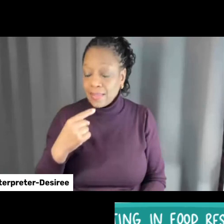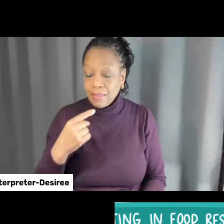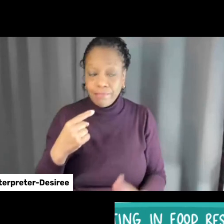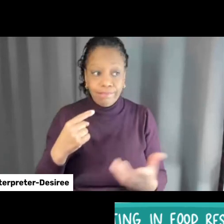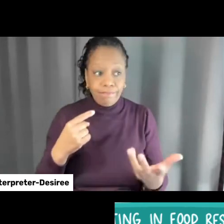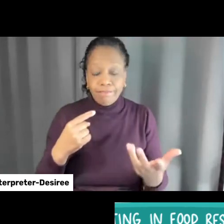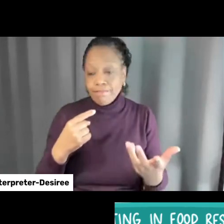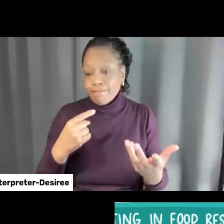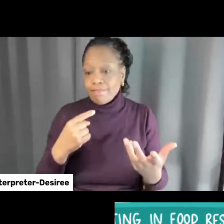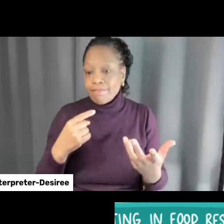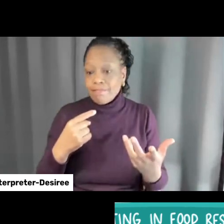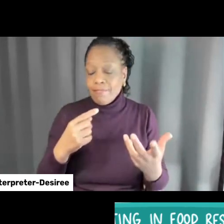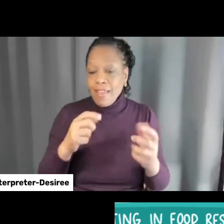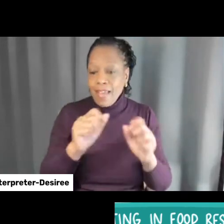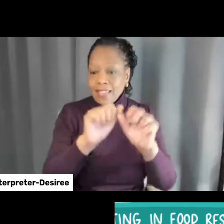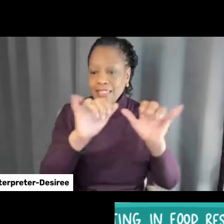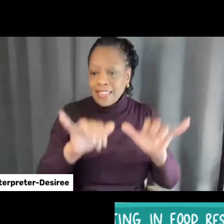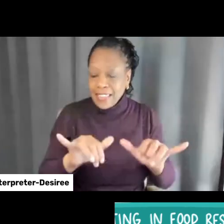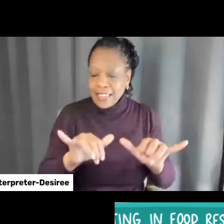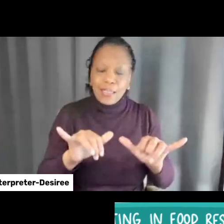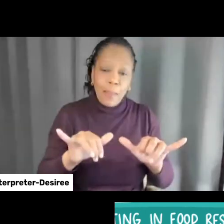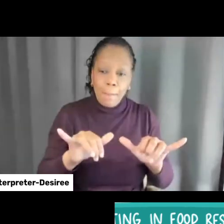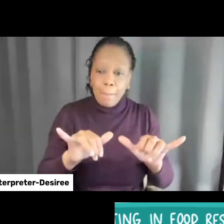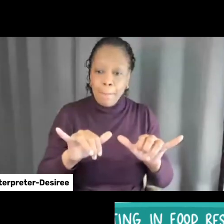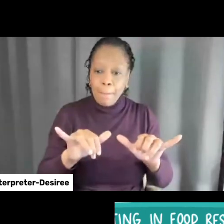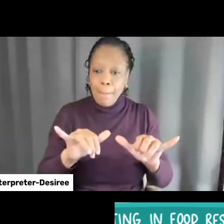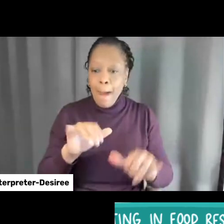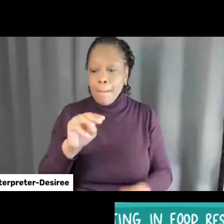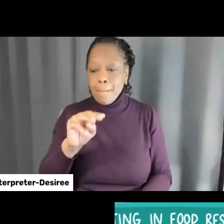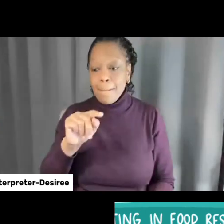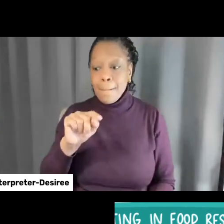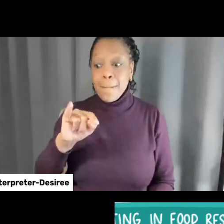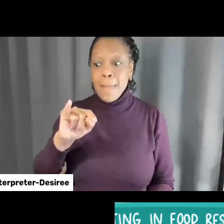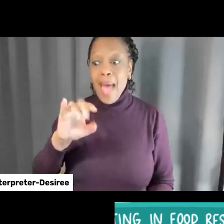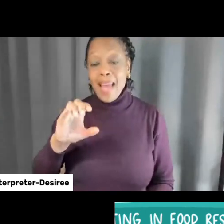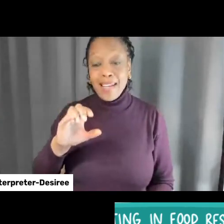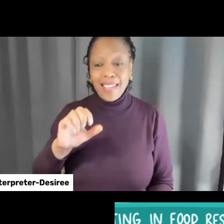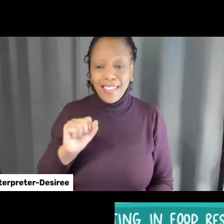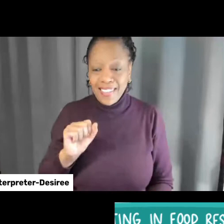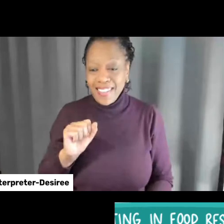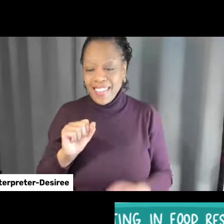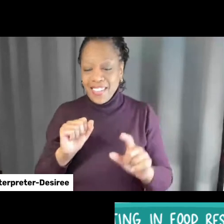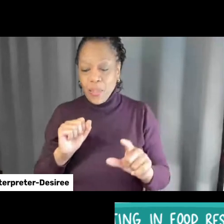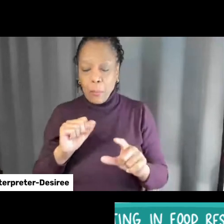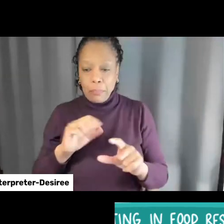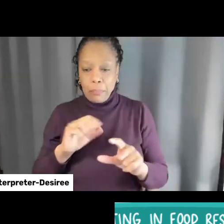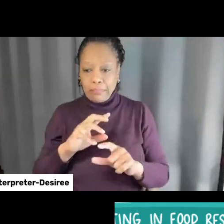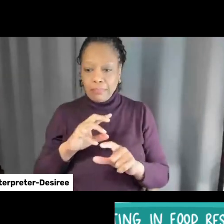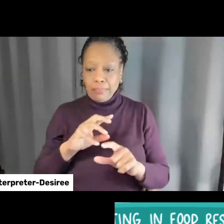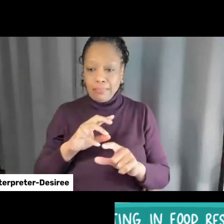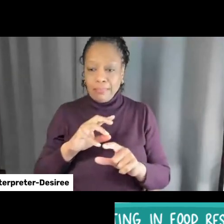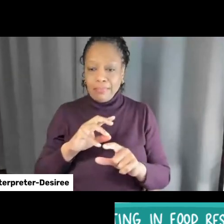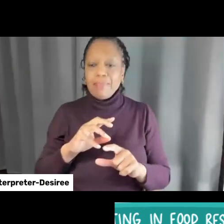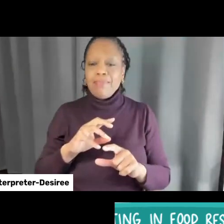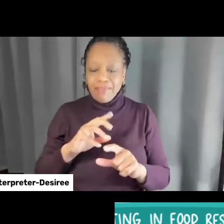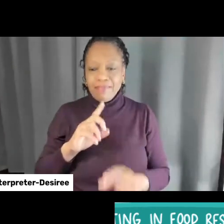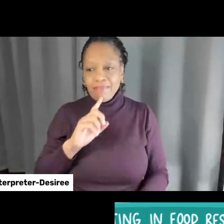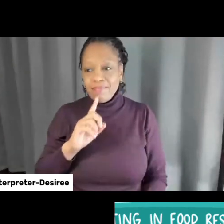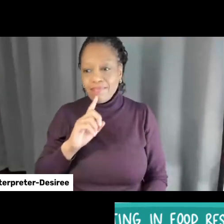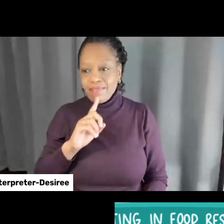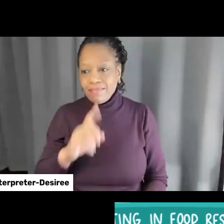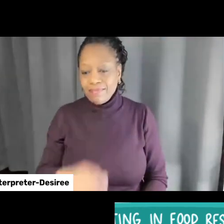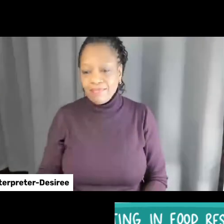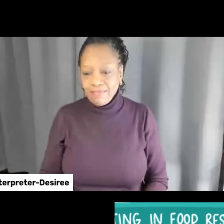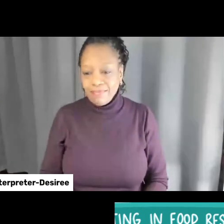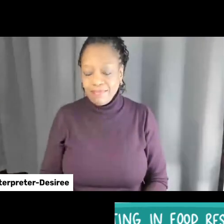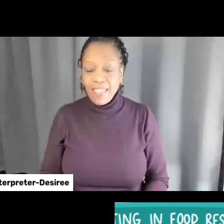been, centuries in the making? Anything else that you want to chime in on? Absolutely. And I think, I'm